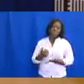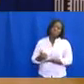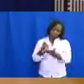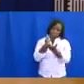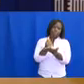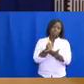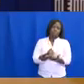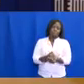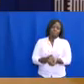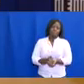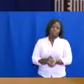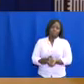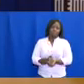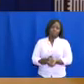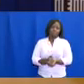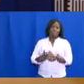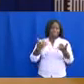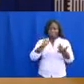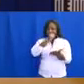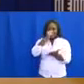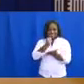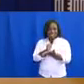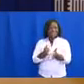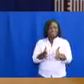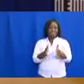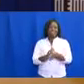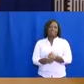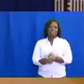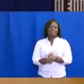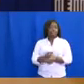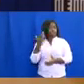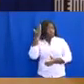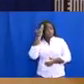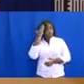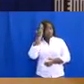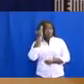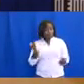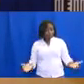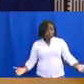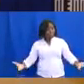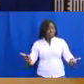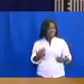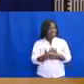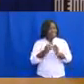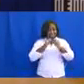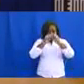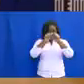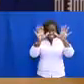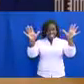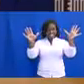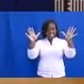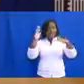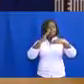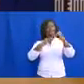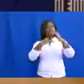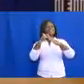regard. That is the surest way to realizing our collective vision of building